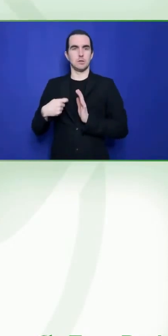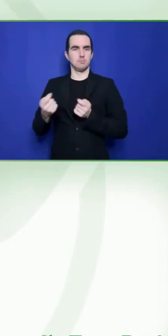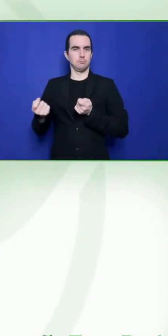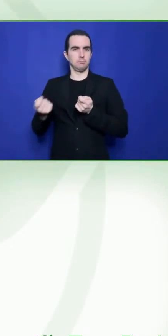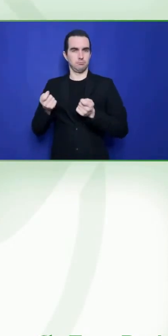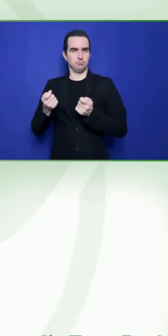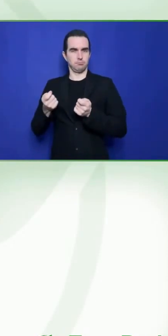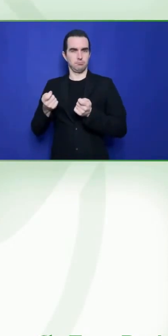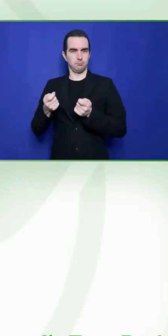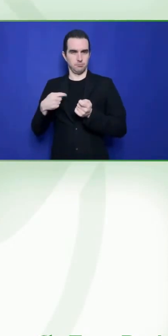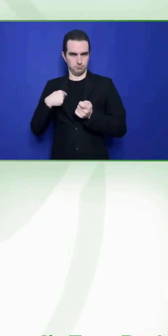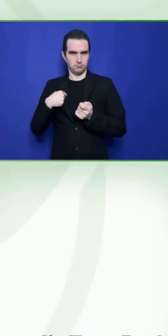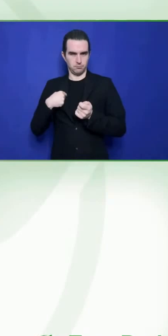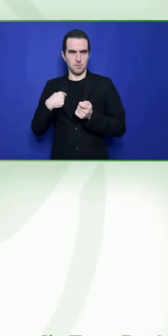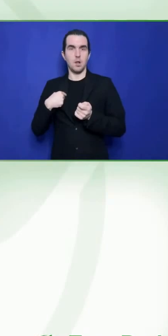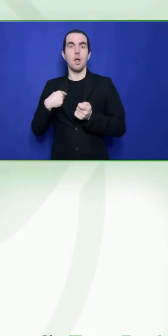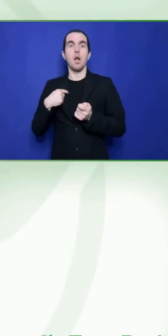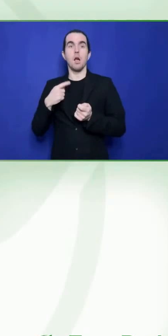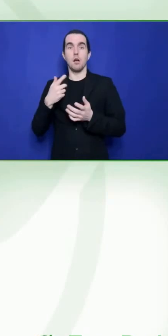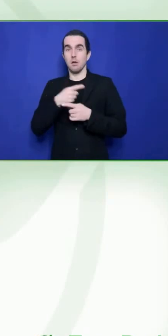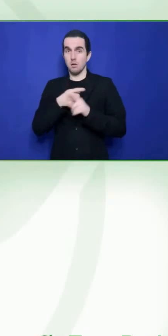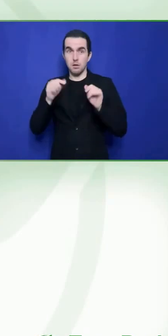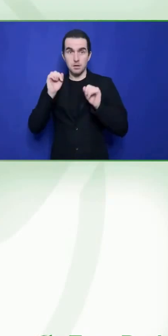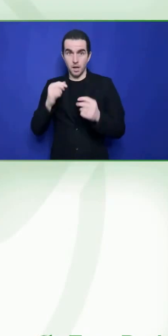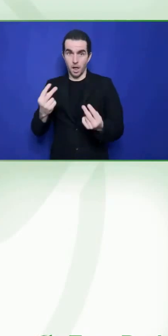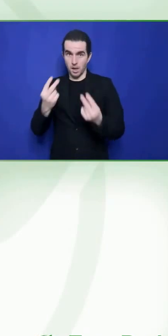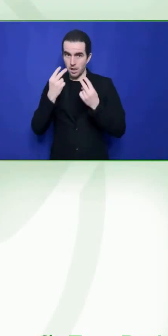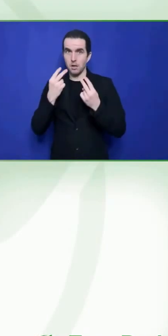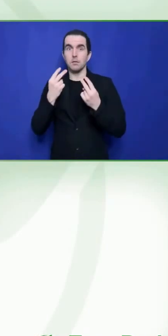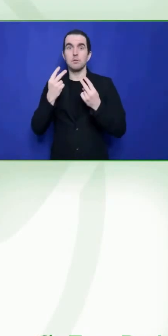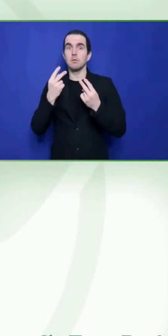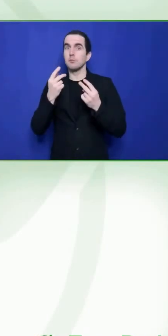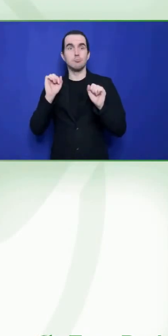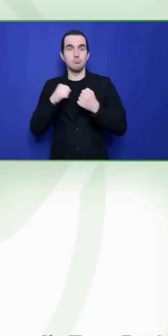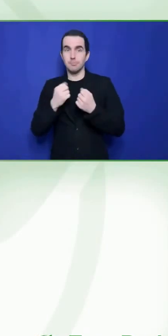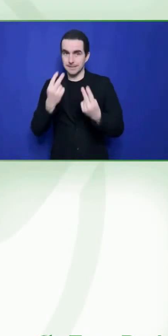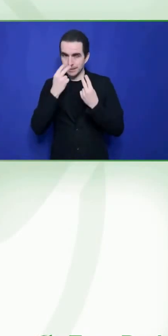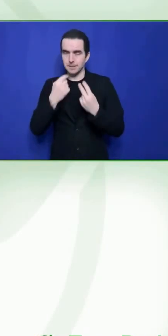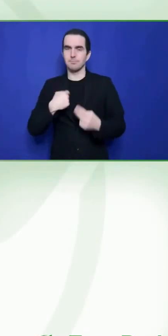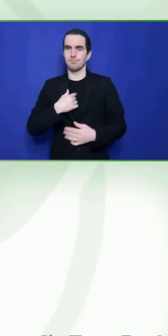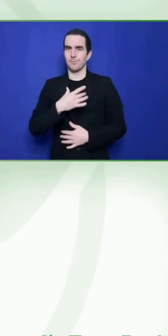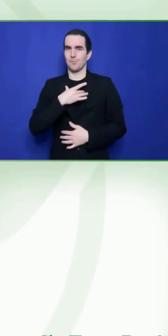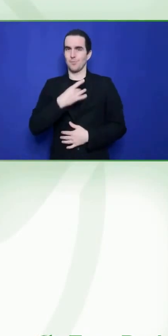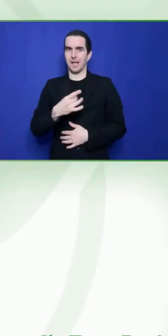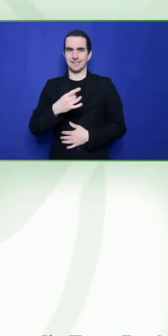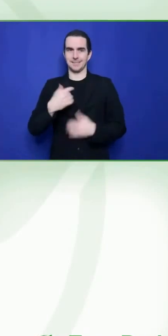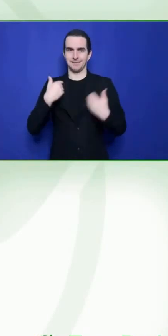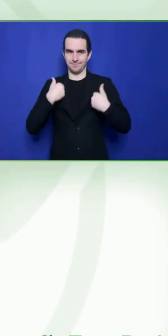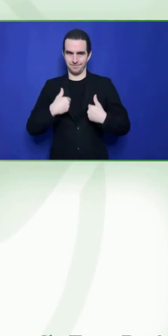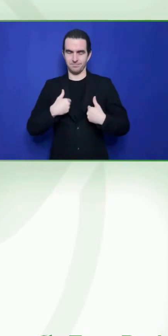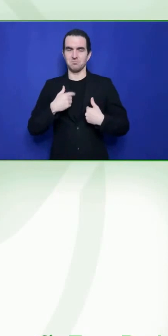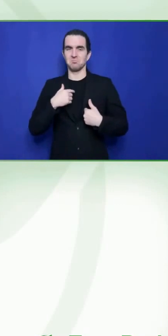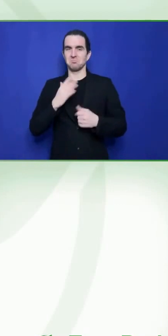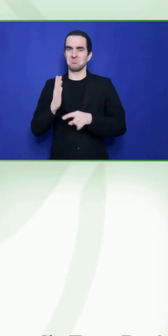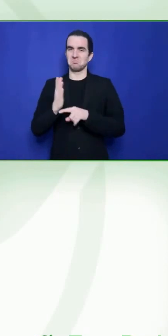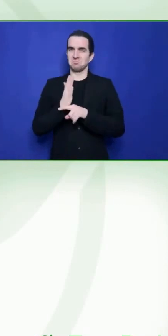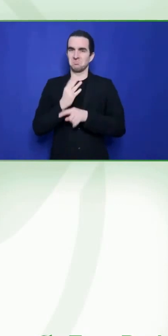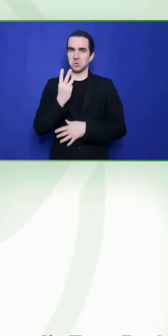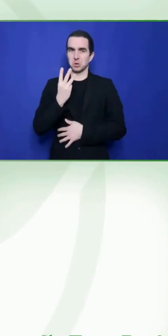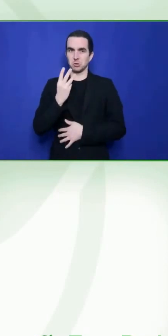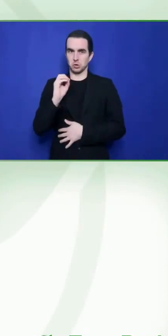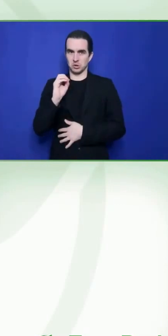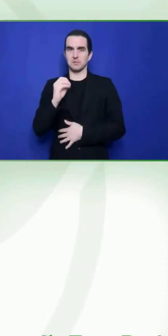my right hand due to a recent hand injury, and I have a receding hairline because that is what happens as one gets